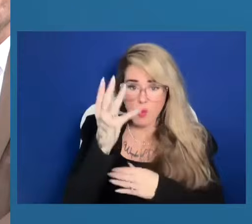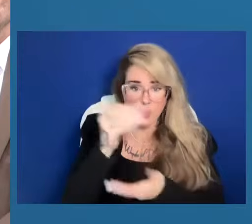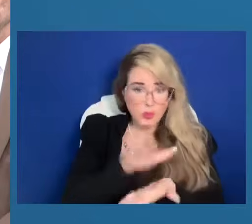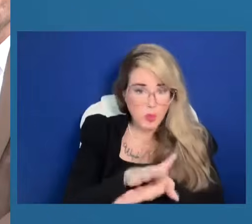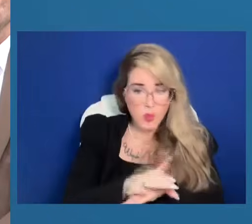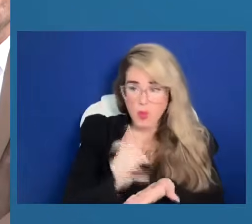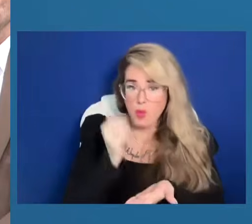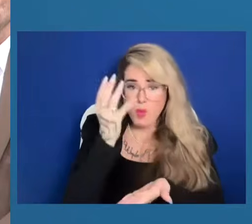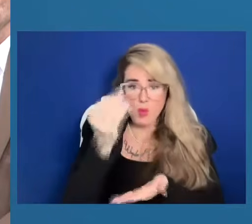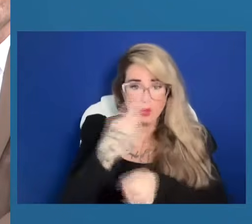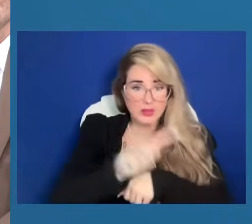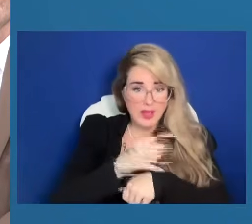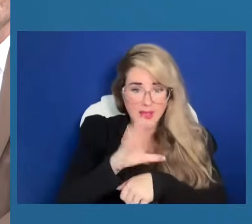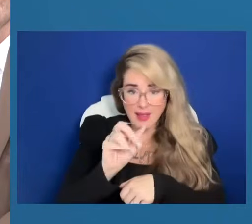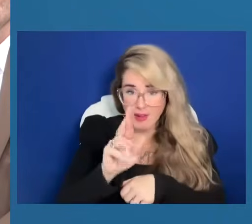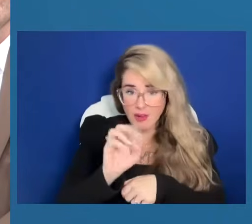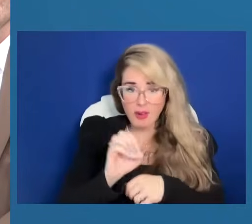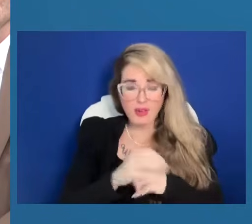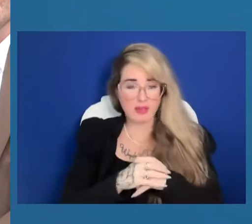to daycares.